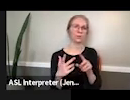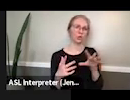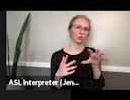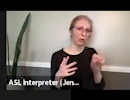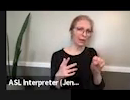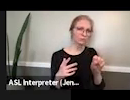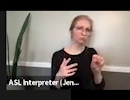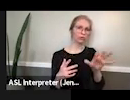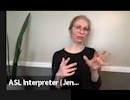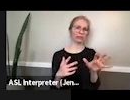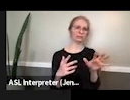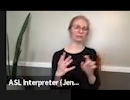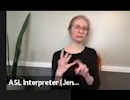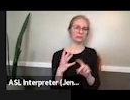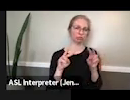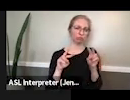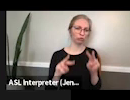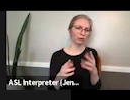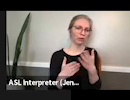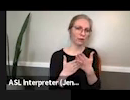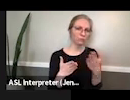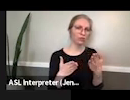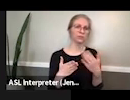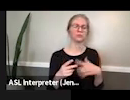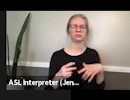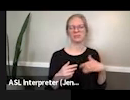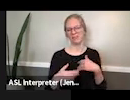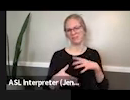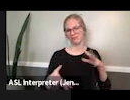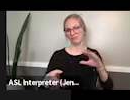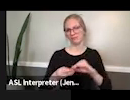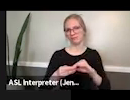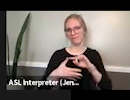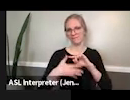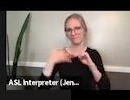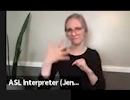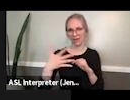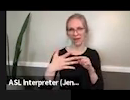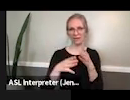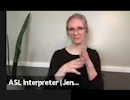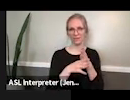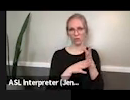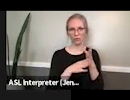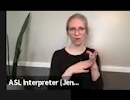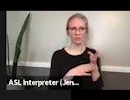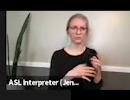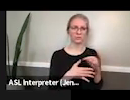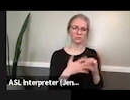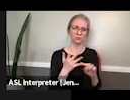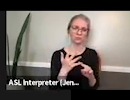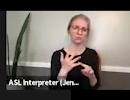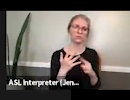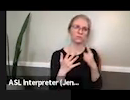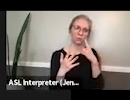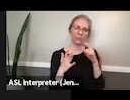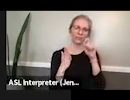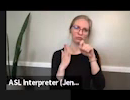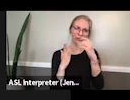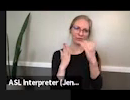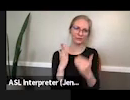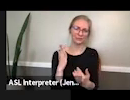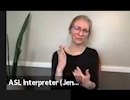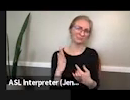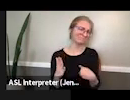at objects. There's 5 areas on this checklist that you can do. I don't know that I recommend